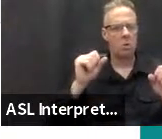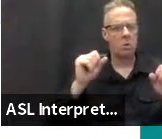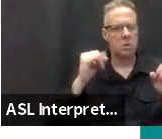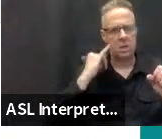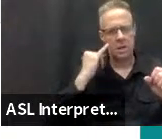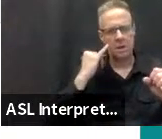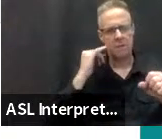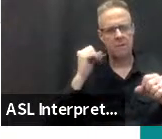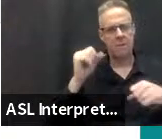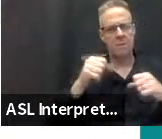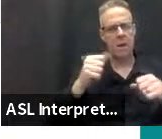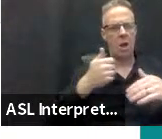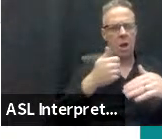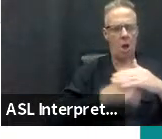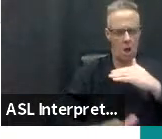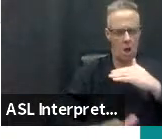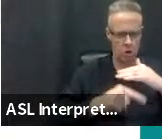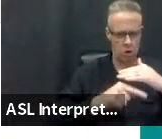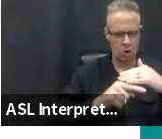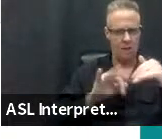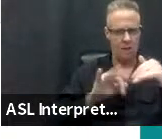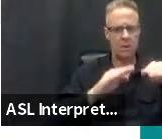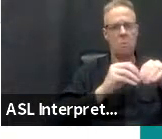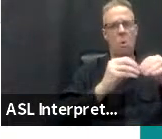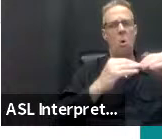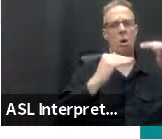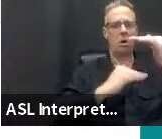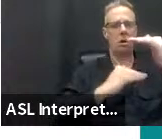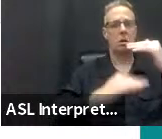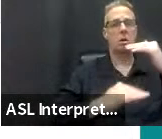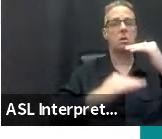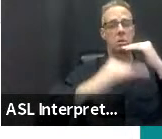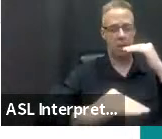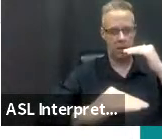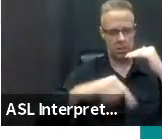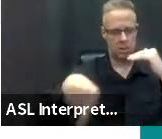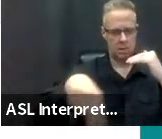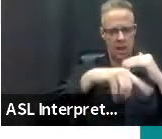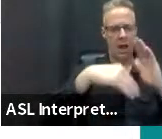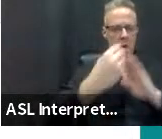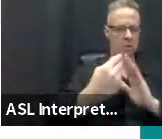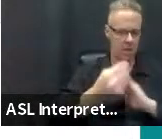under the bridge than if it's beside it. And I'd just like to hear from somebody who